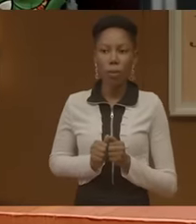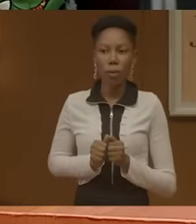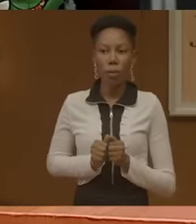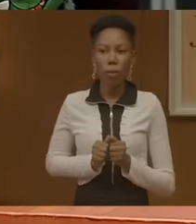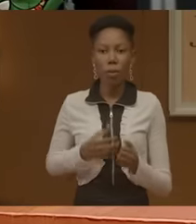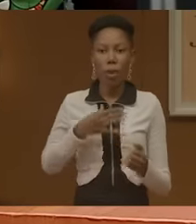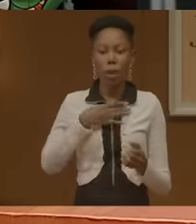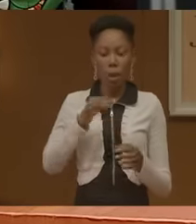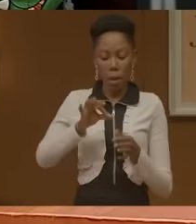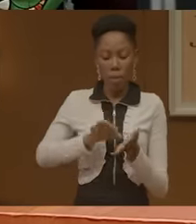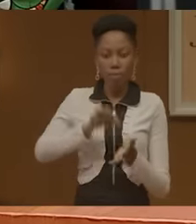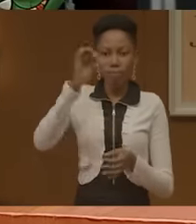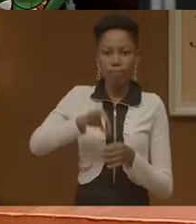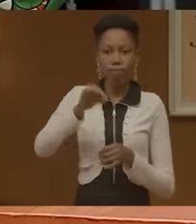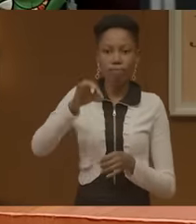Cotton,